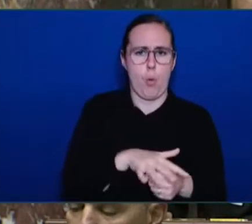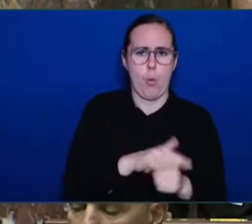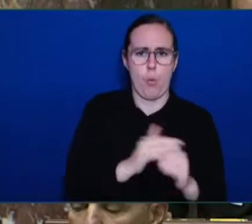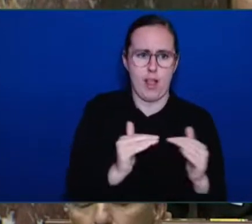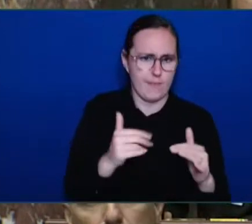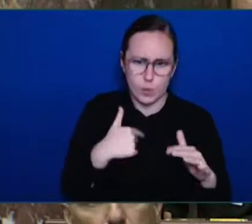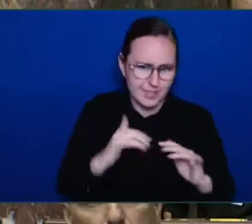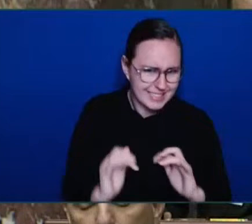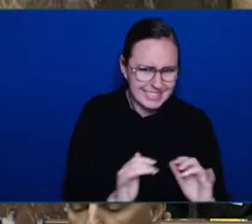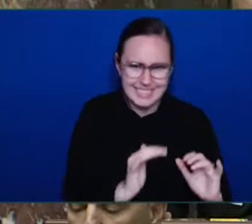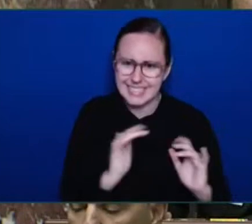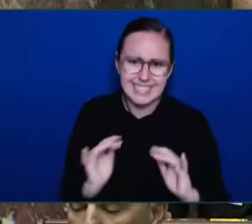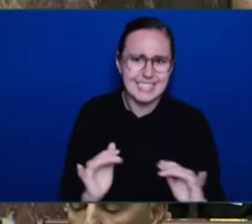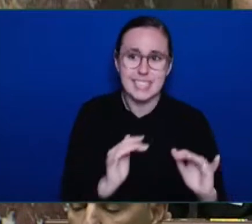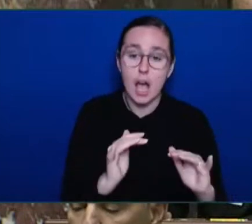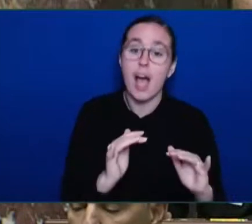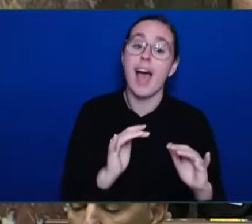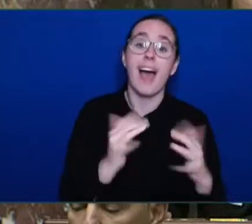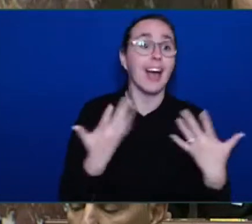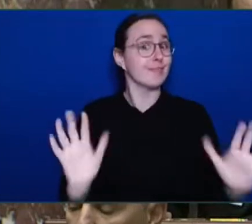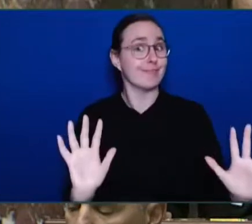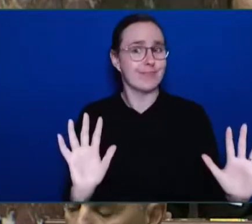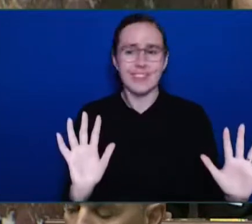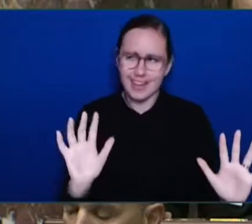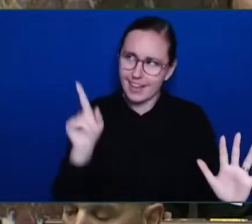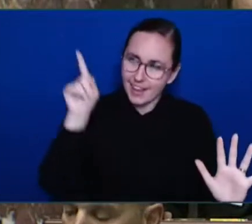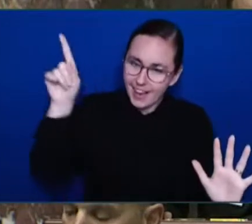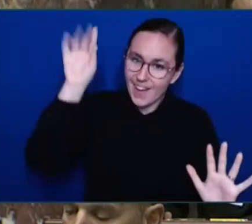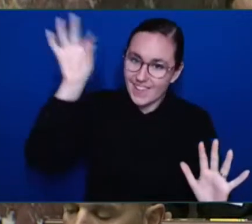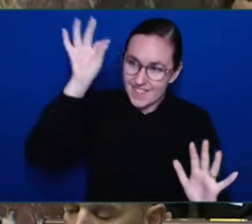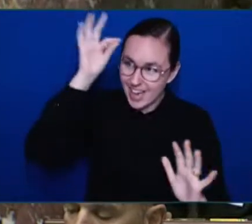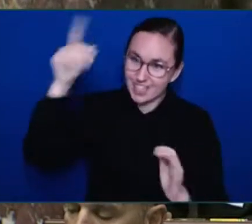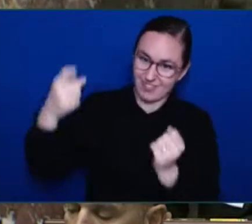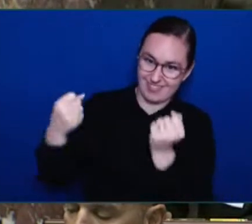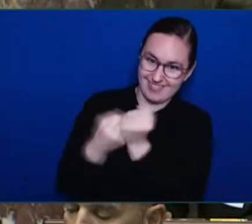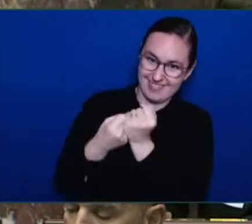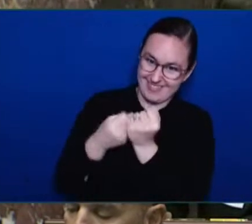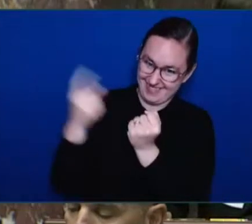do their job as they are doing every single day.